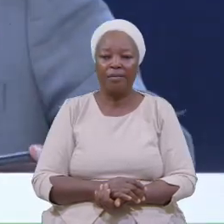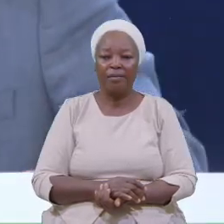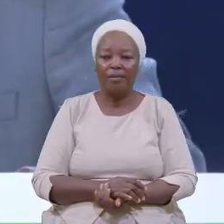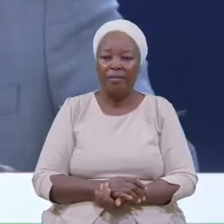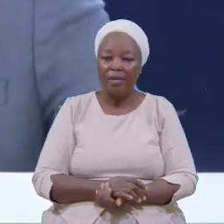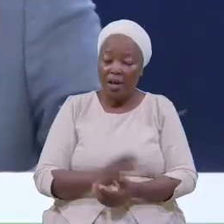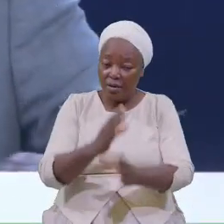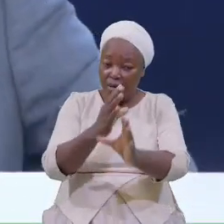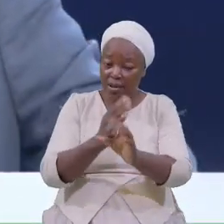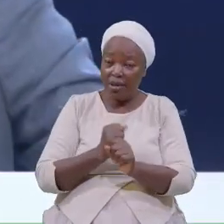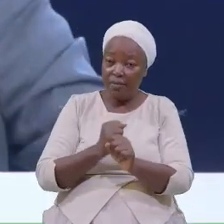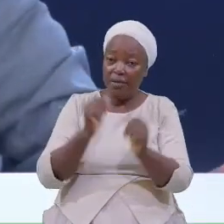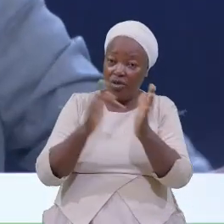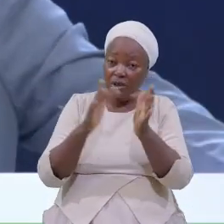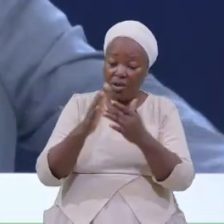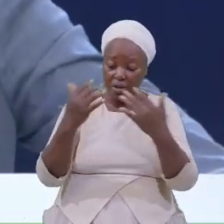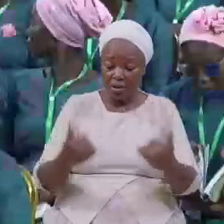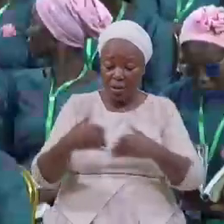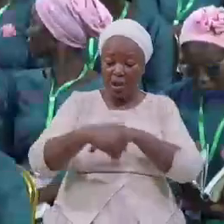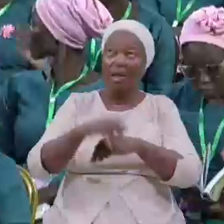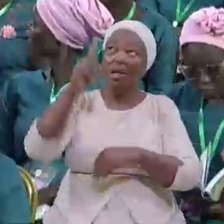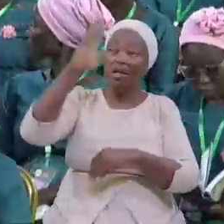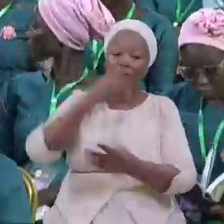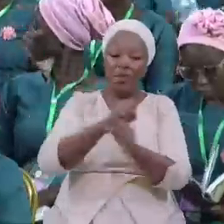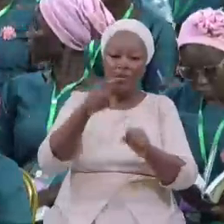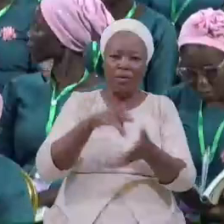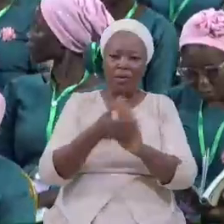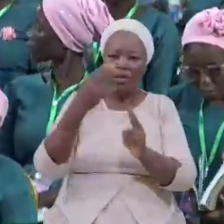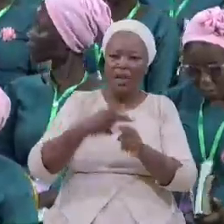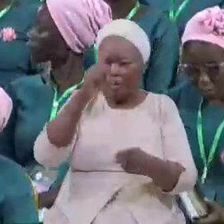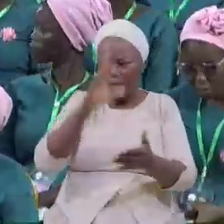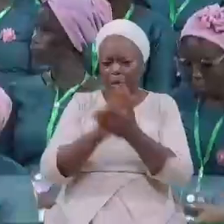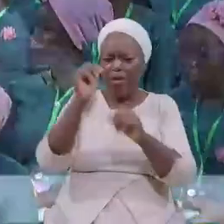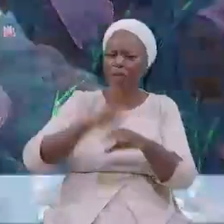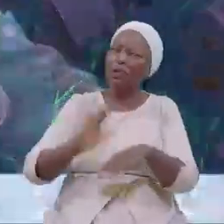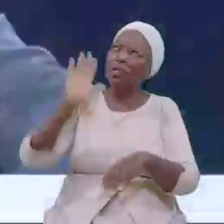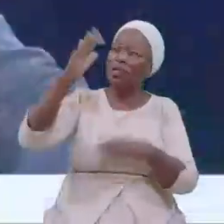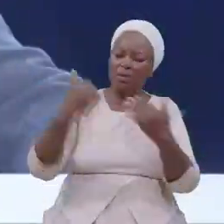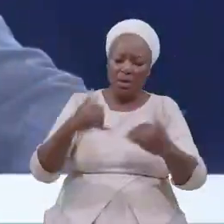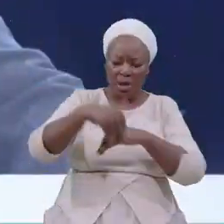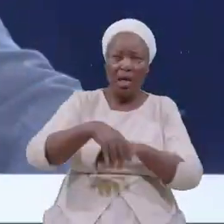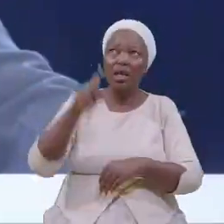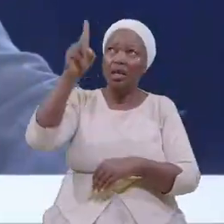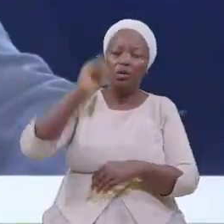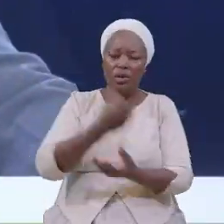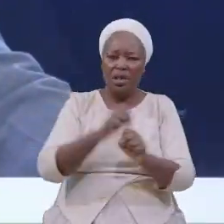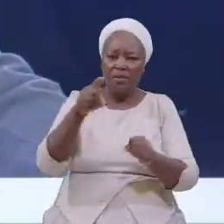Receive him tonight, he will save you. Believe on him tonight, he will save you.